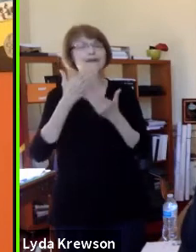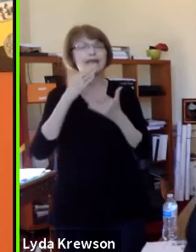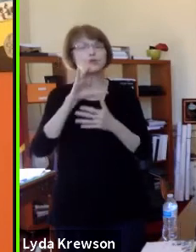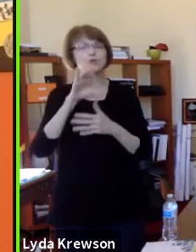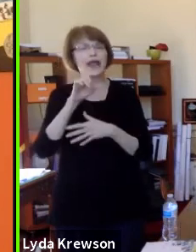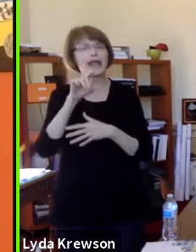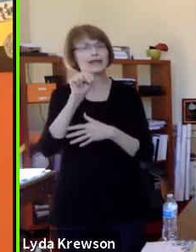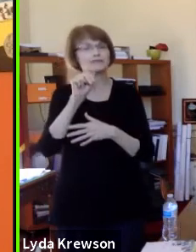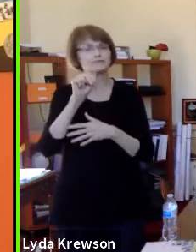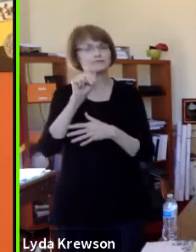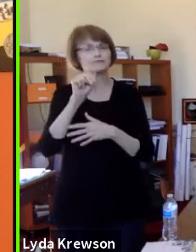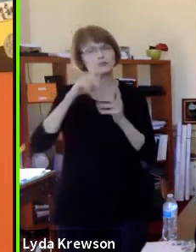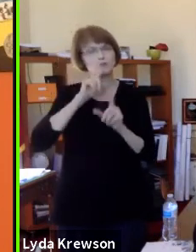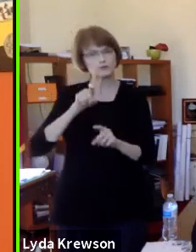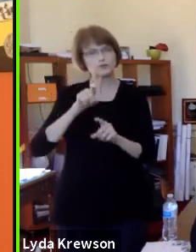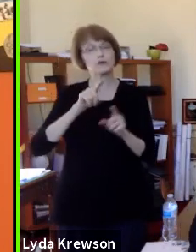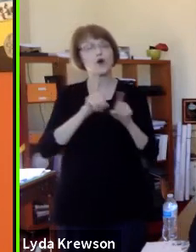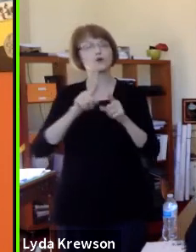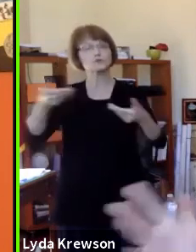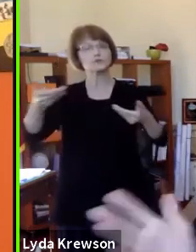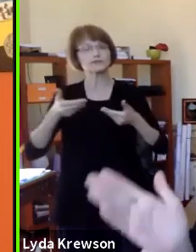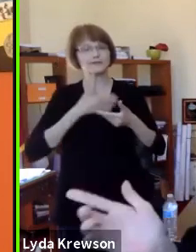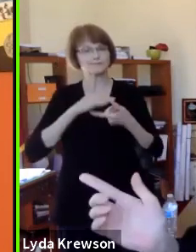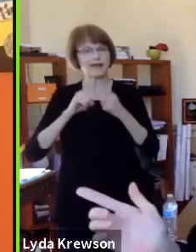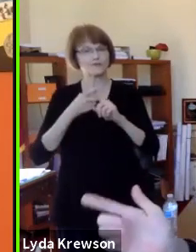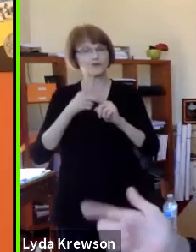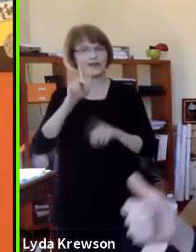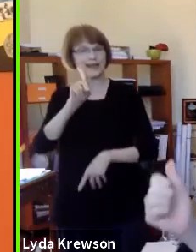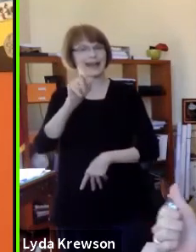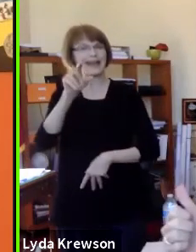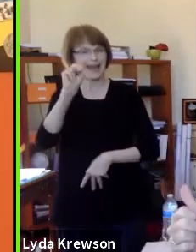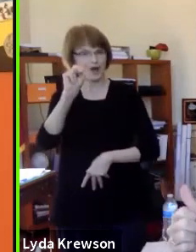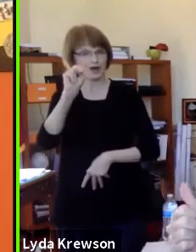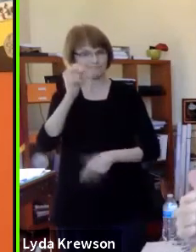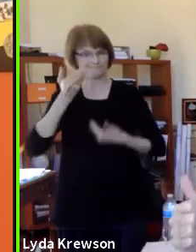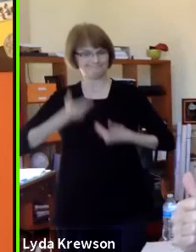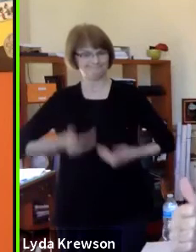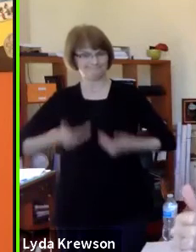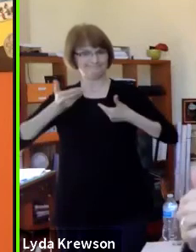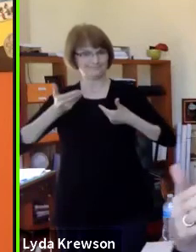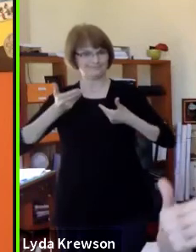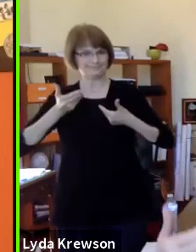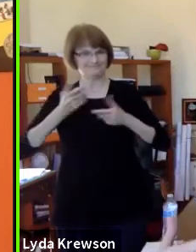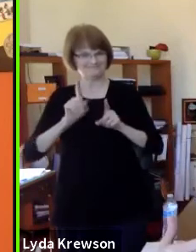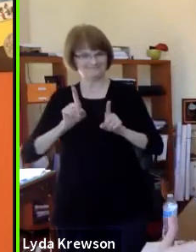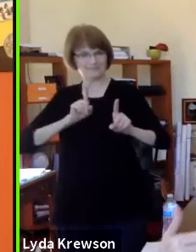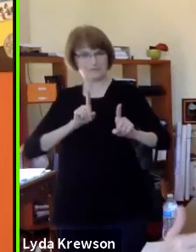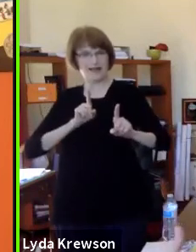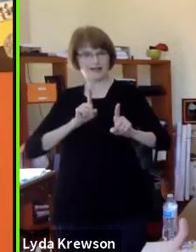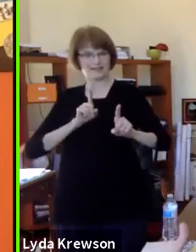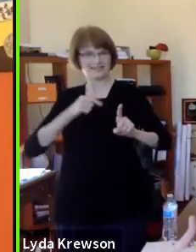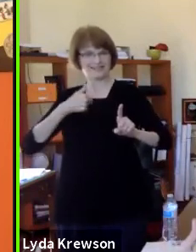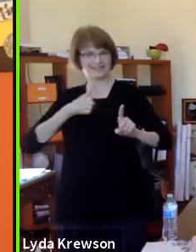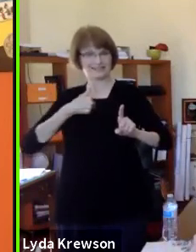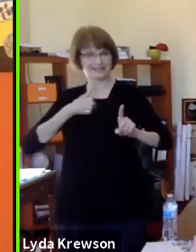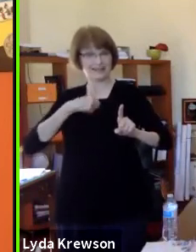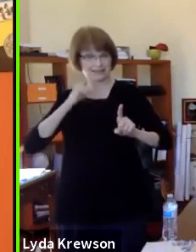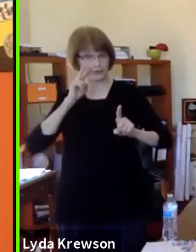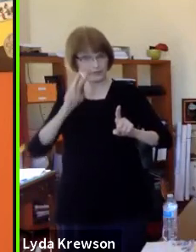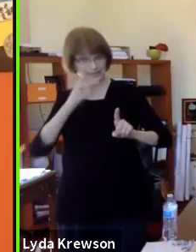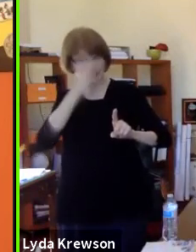that. I also want to introduce you to my friend Karen. Karen is standing just a little bit behind me. Can you